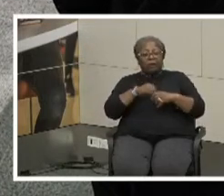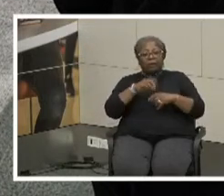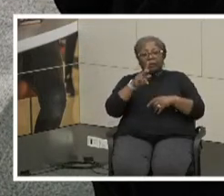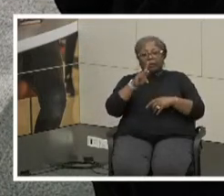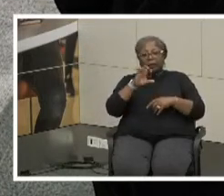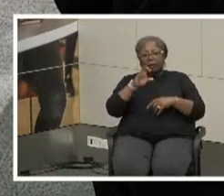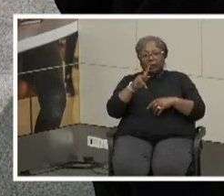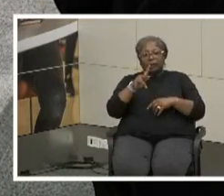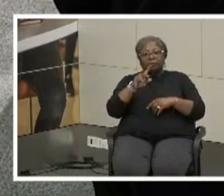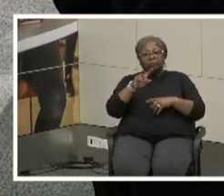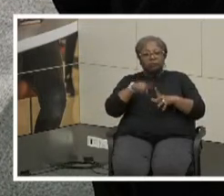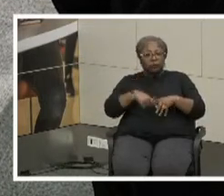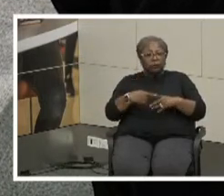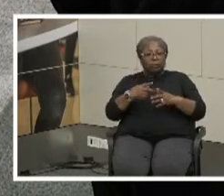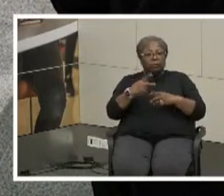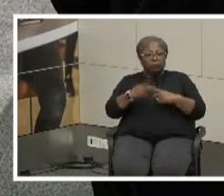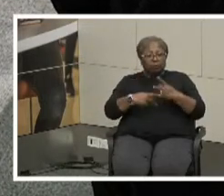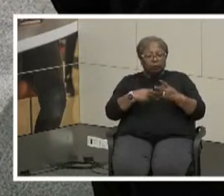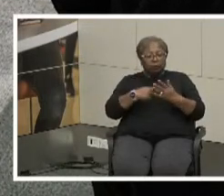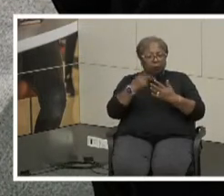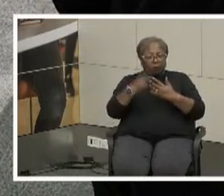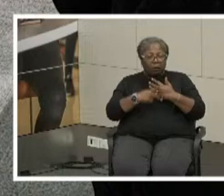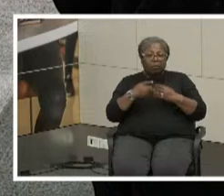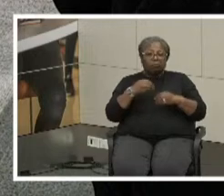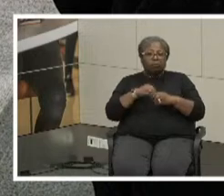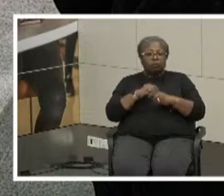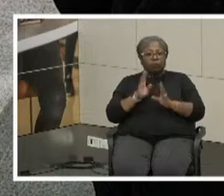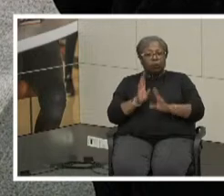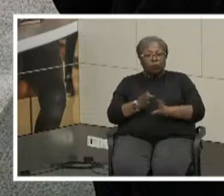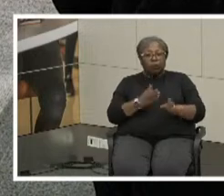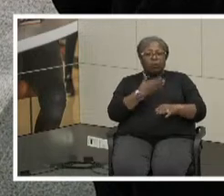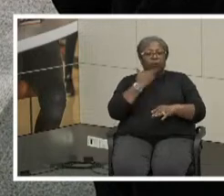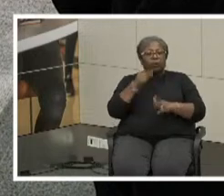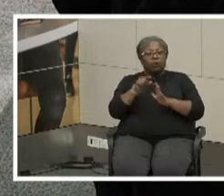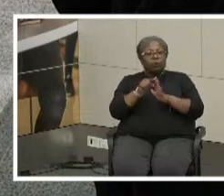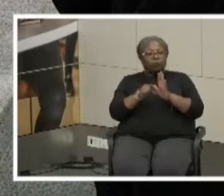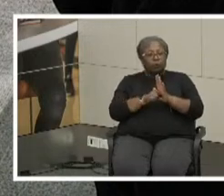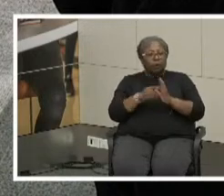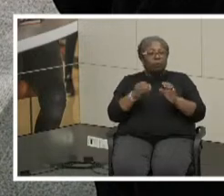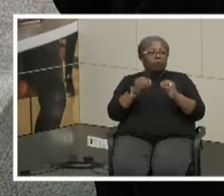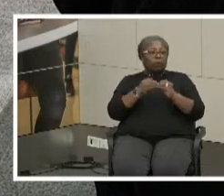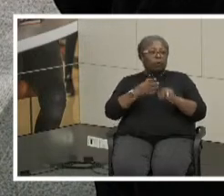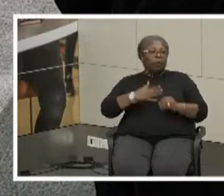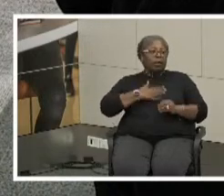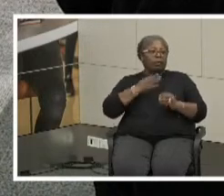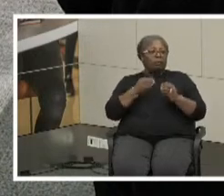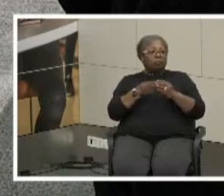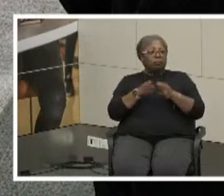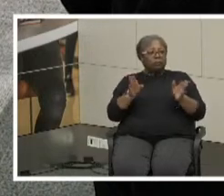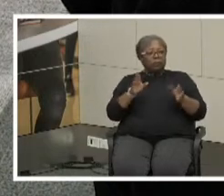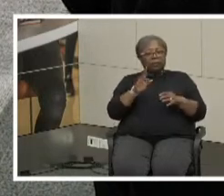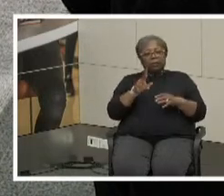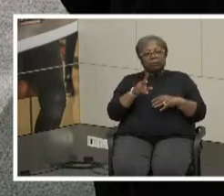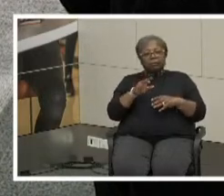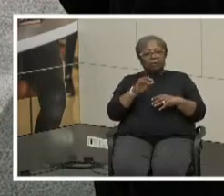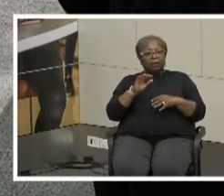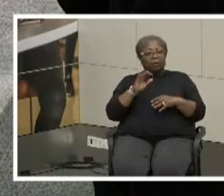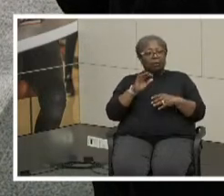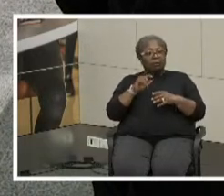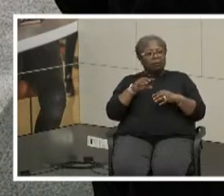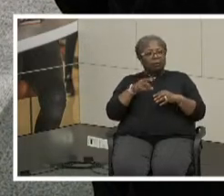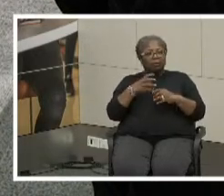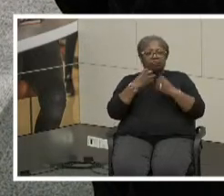program I started to be more organized I was practing less getting better grades and was generally more happy in the Kickstart kids values